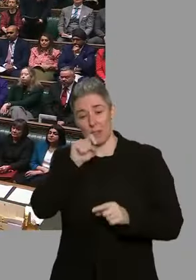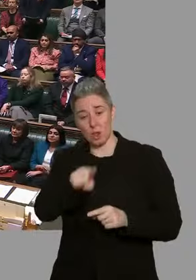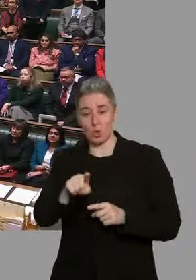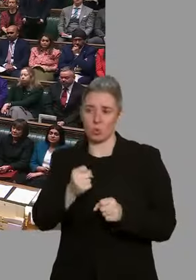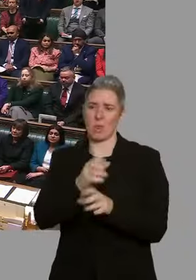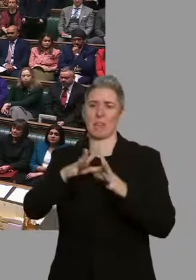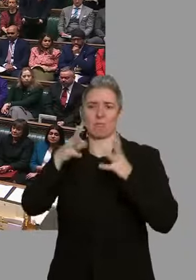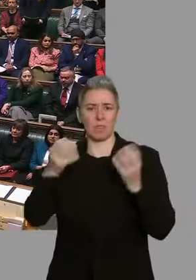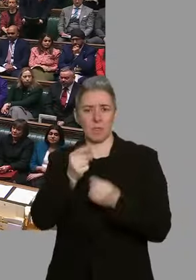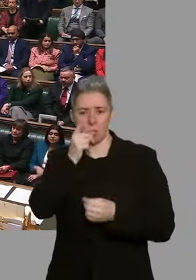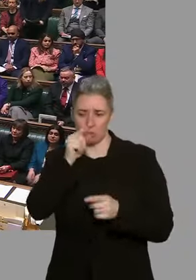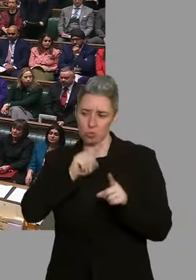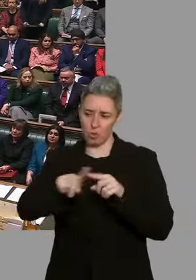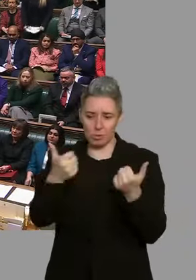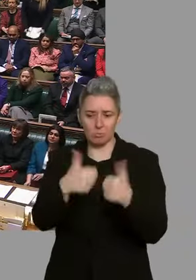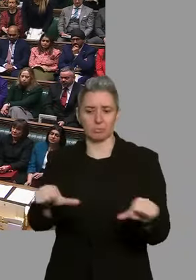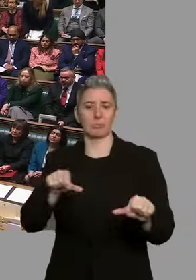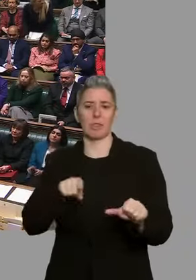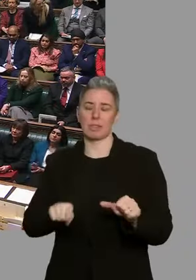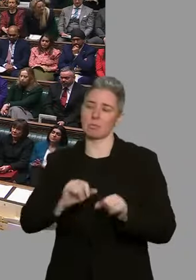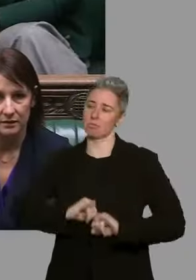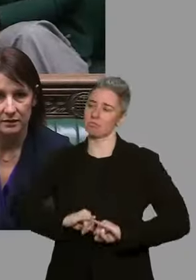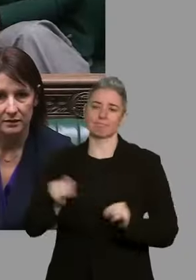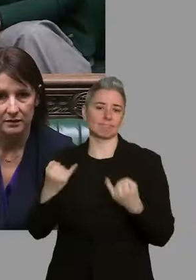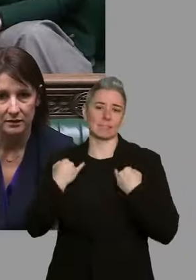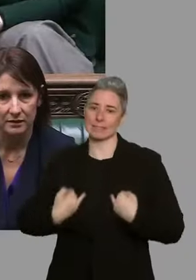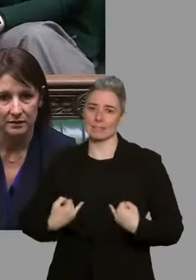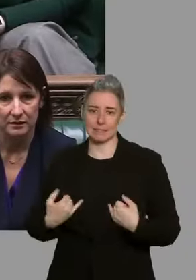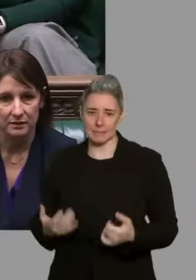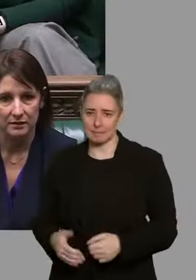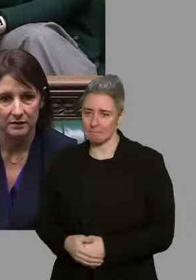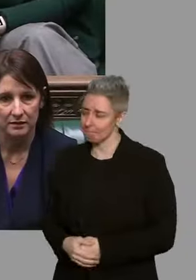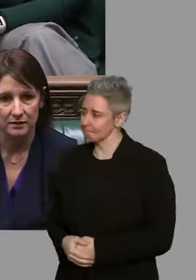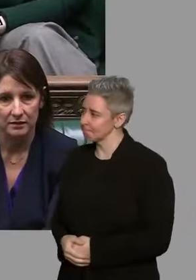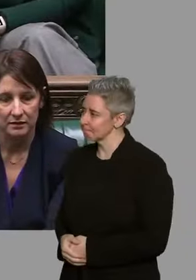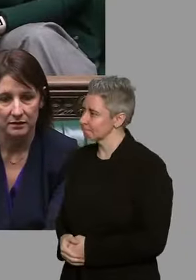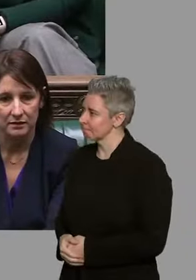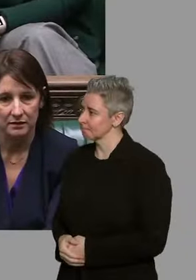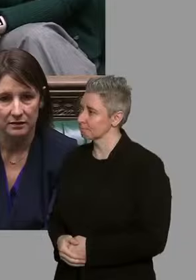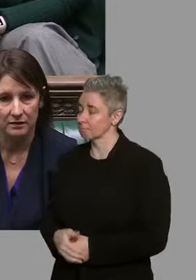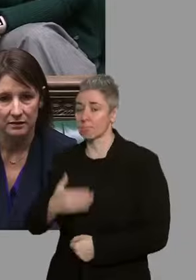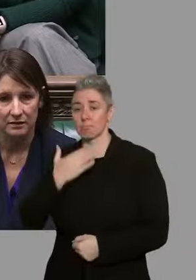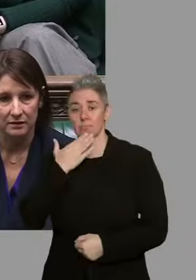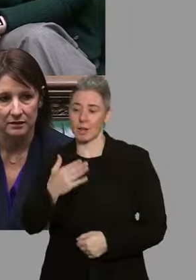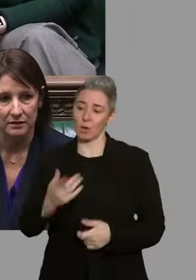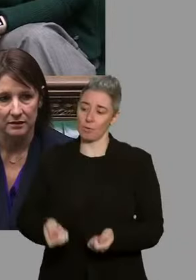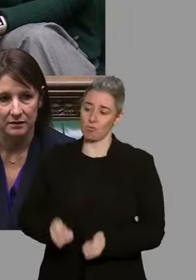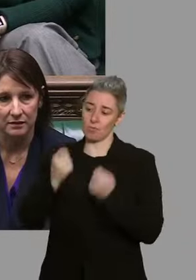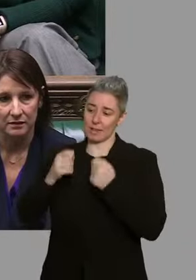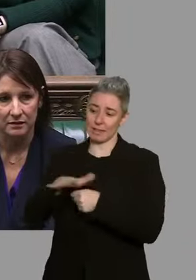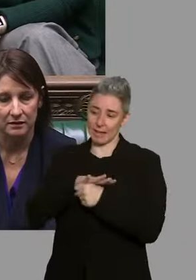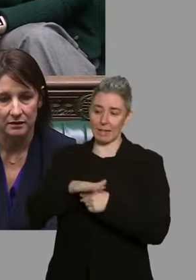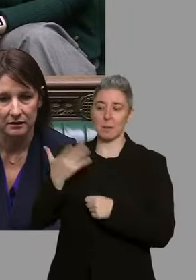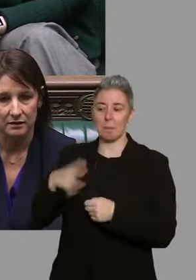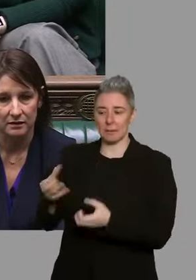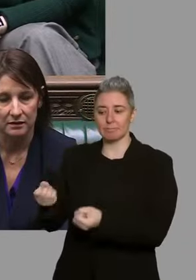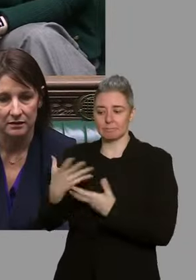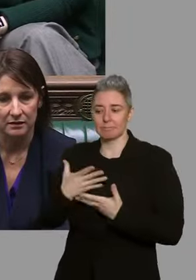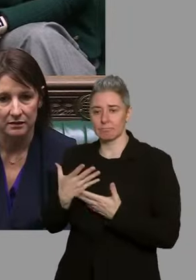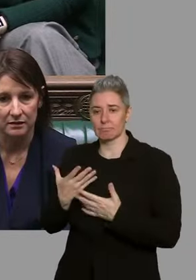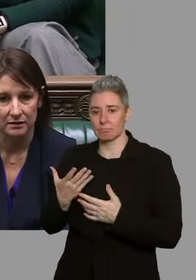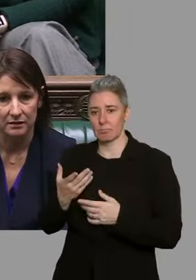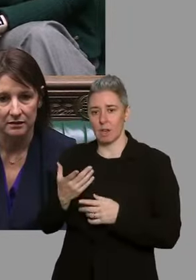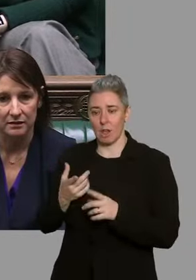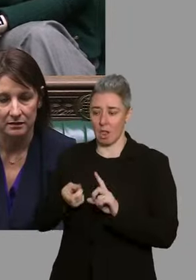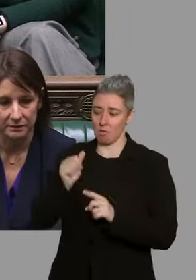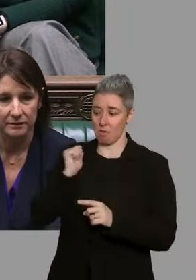Well, I thank my honourable friend for raising this case. He mentioned it to me last night, and I do pay tribute to